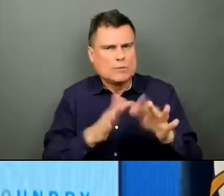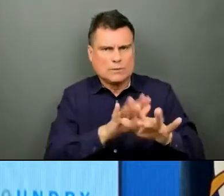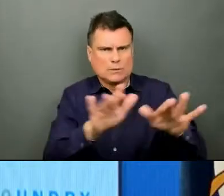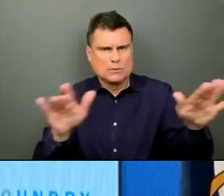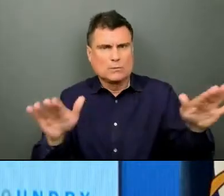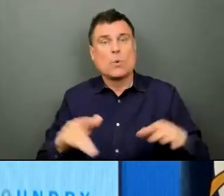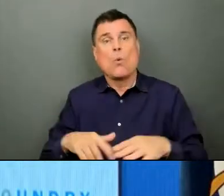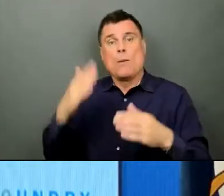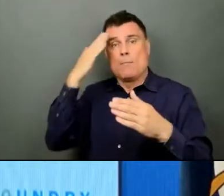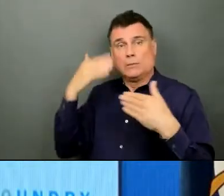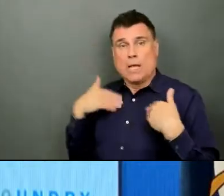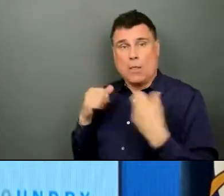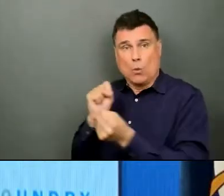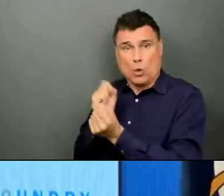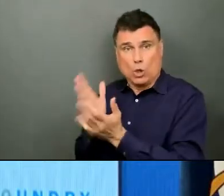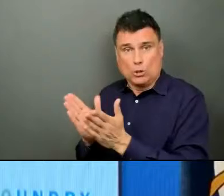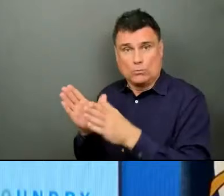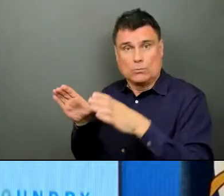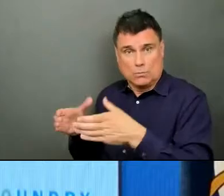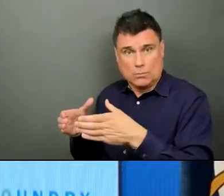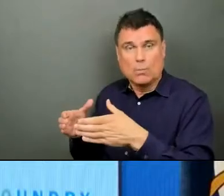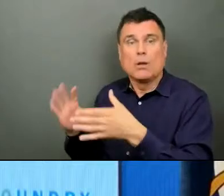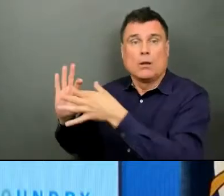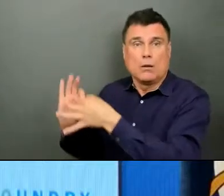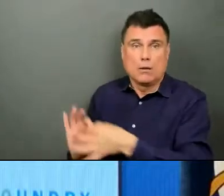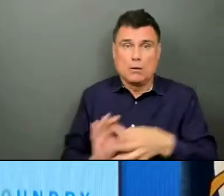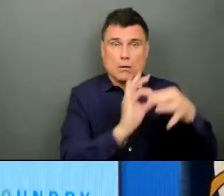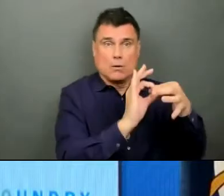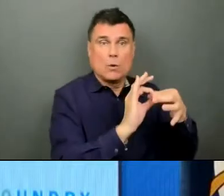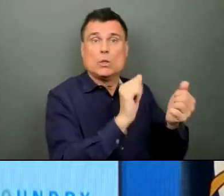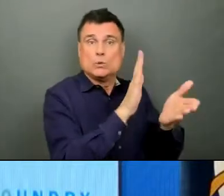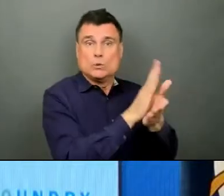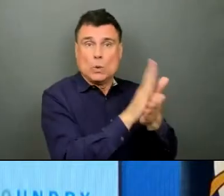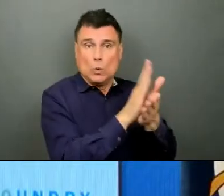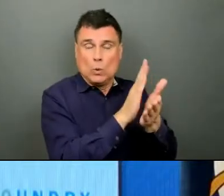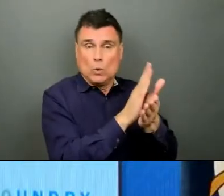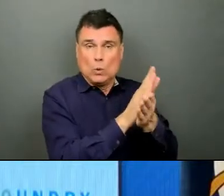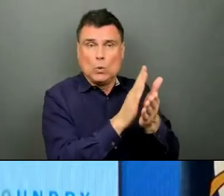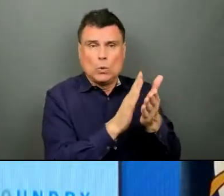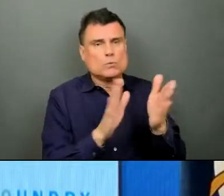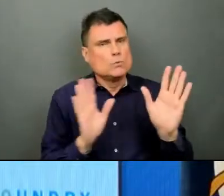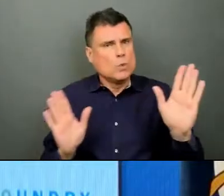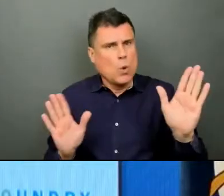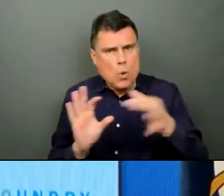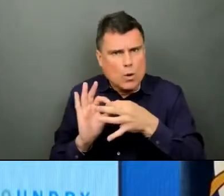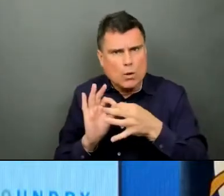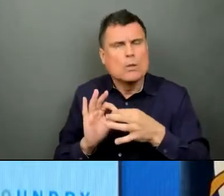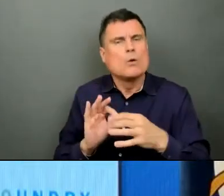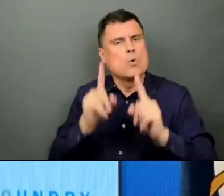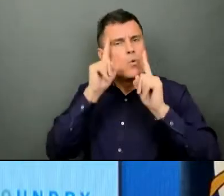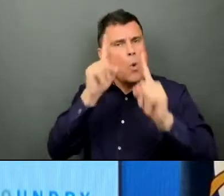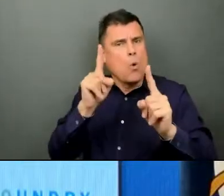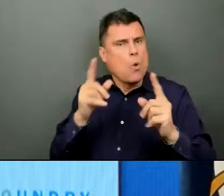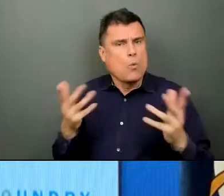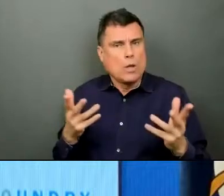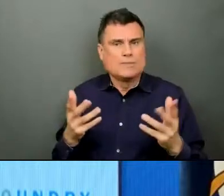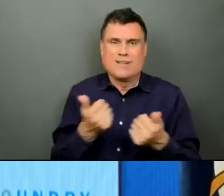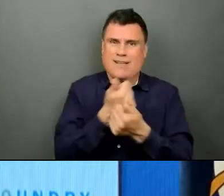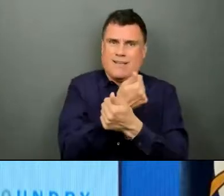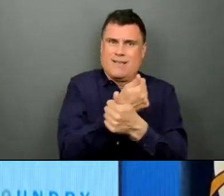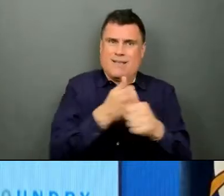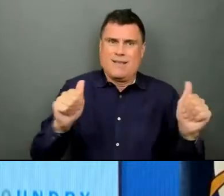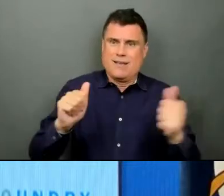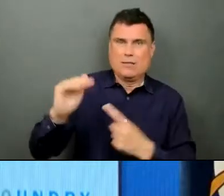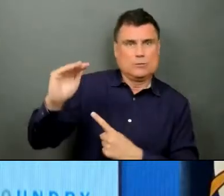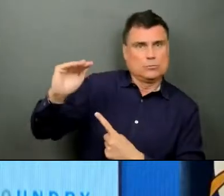resources available in any region, virtually or otherwise, and beyond. And I'm just getting a little note passed